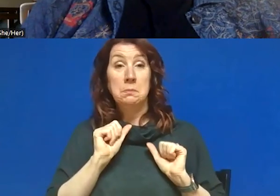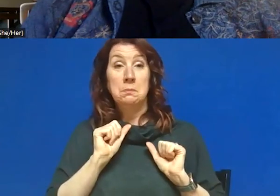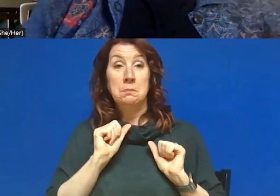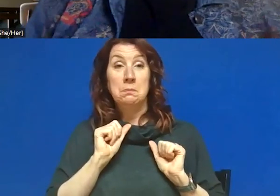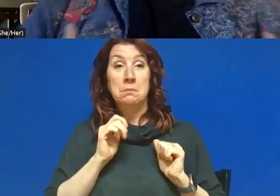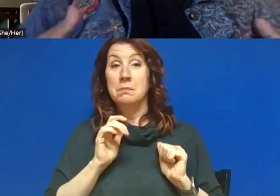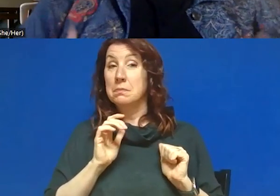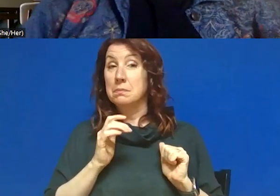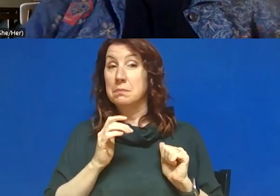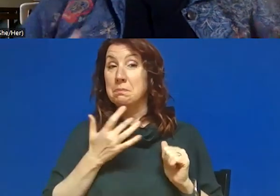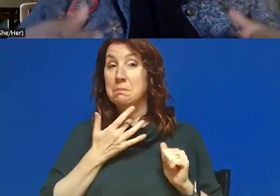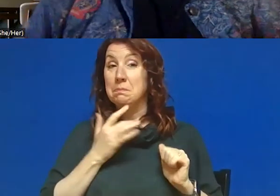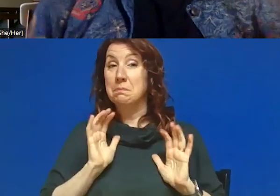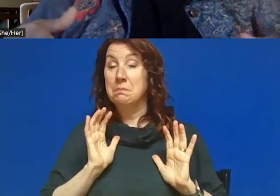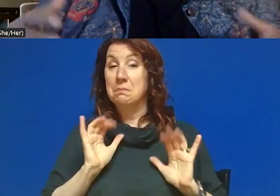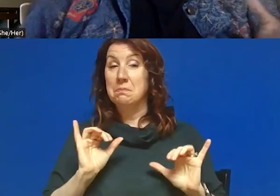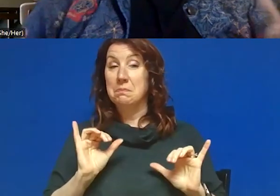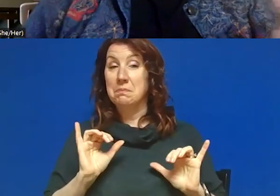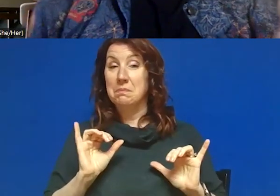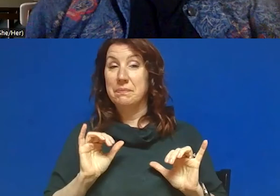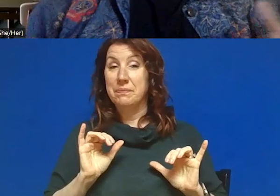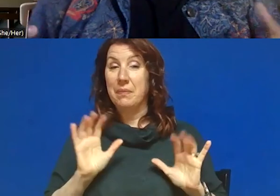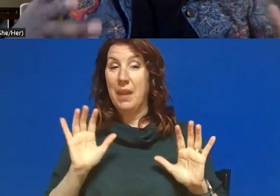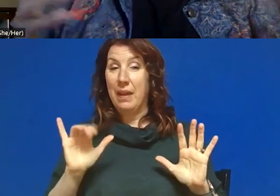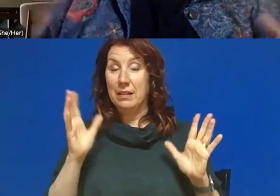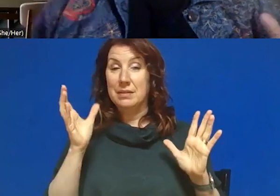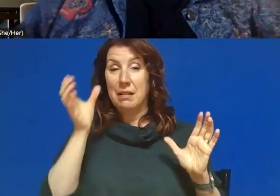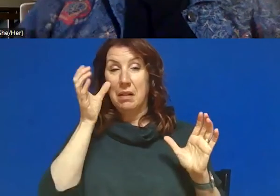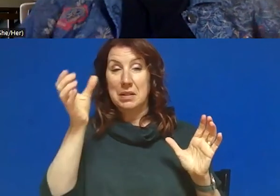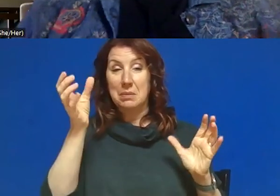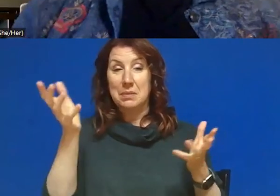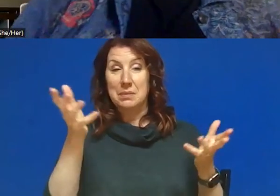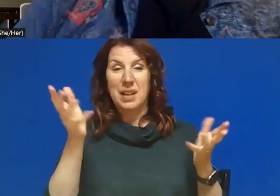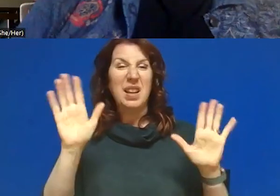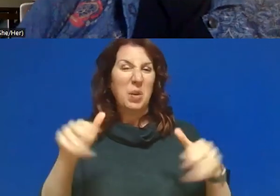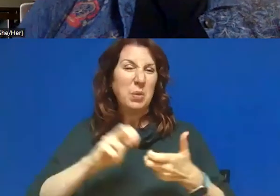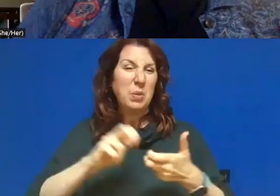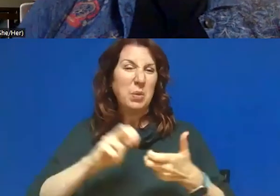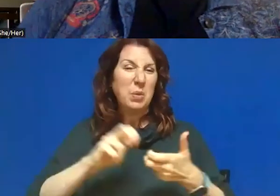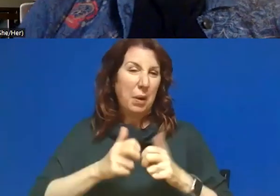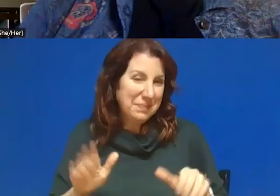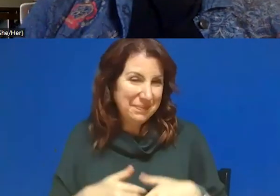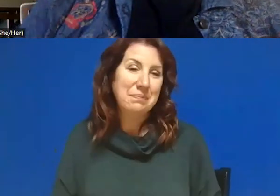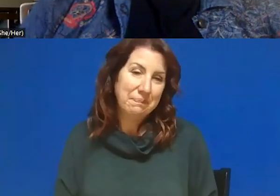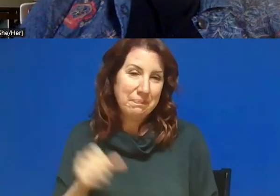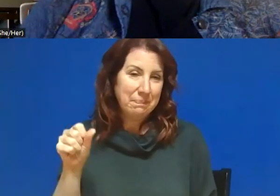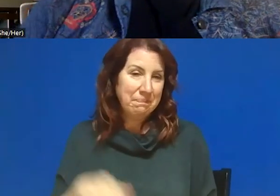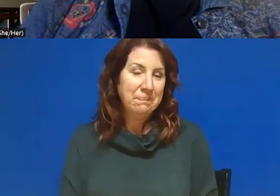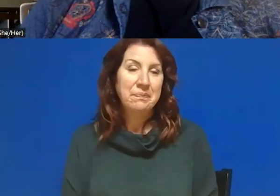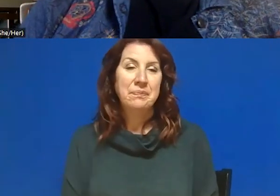by just like the influencer like need to, it was a whole thing. But yeah.